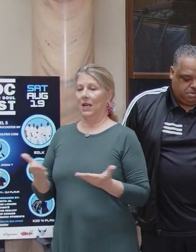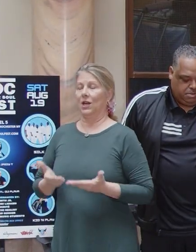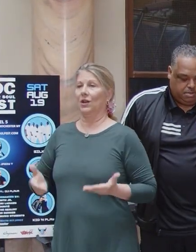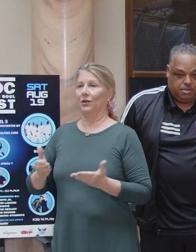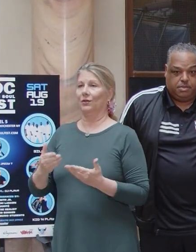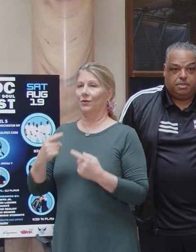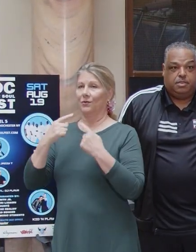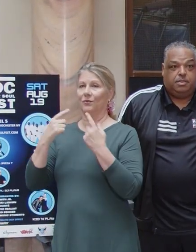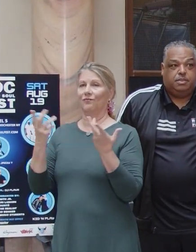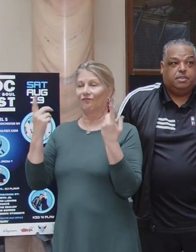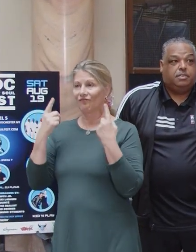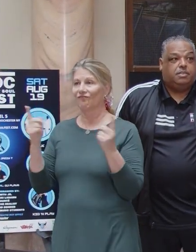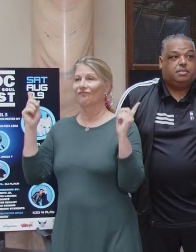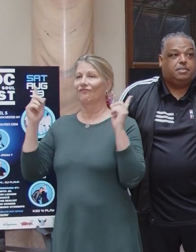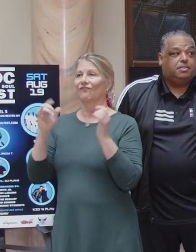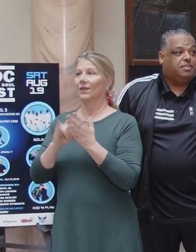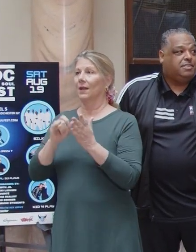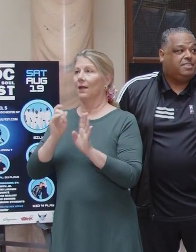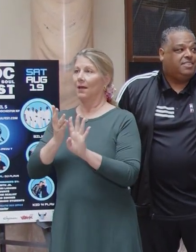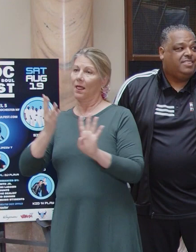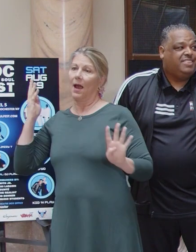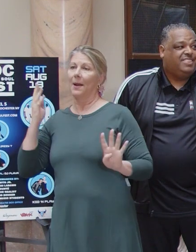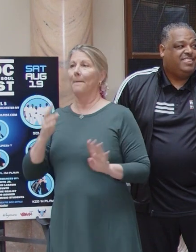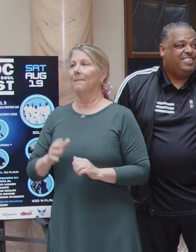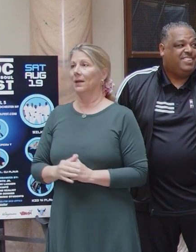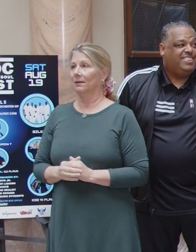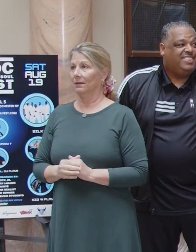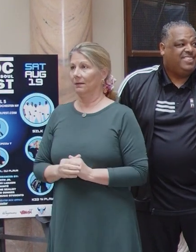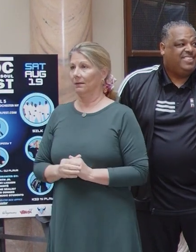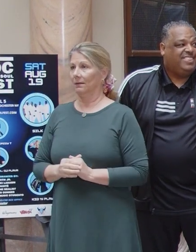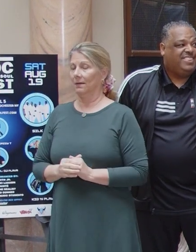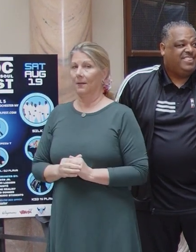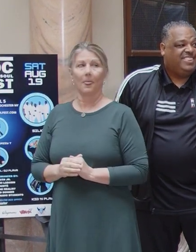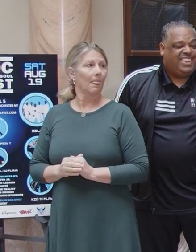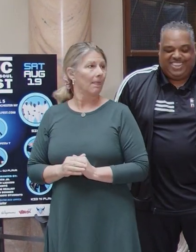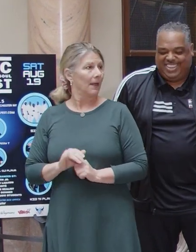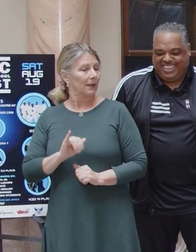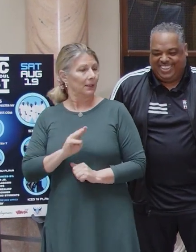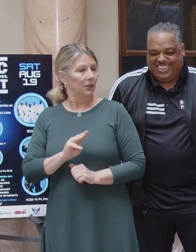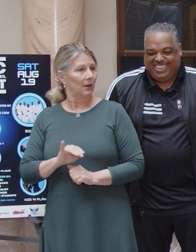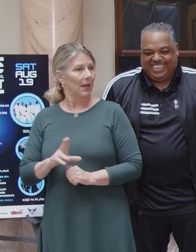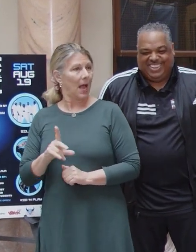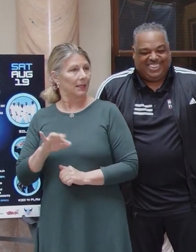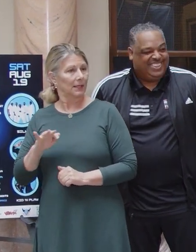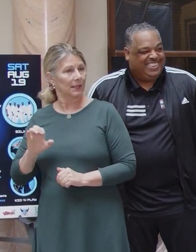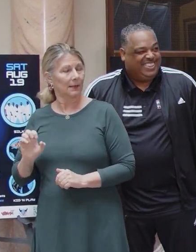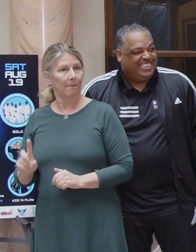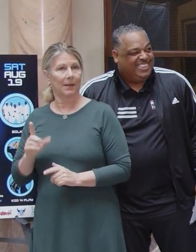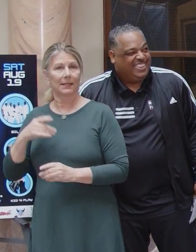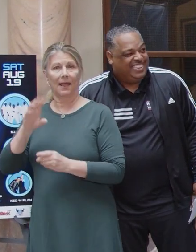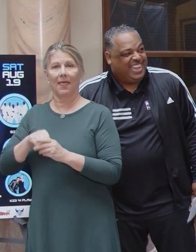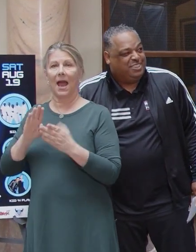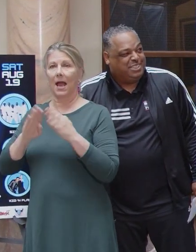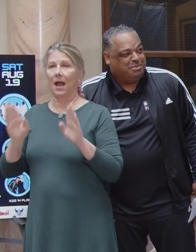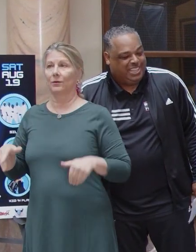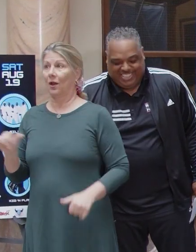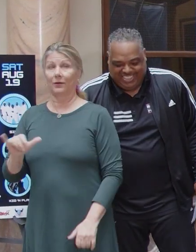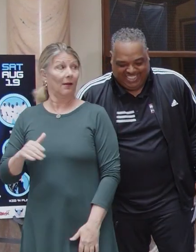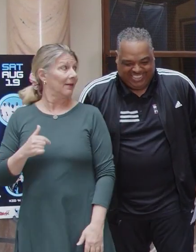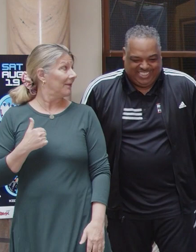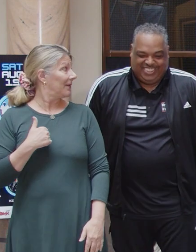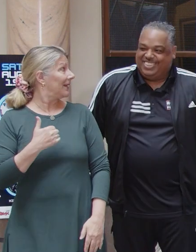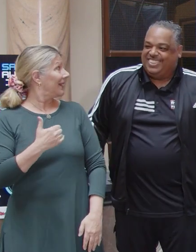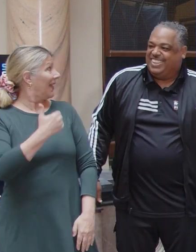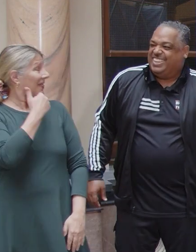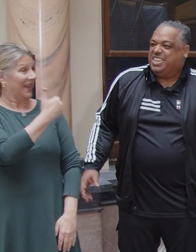lineup. Now, Jimmy Highsmith's in the house as well. Jimmy's here. Thank you, Jimmy.